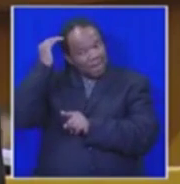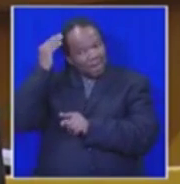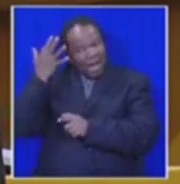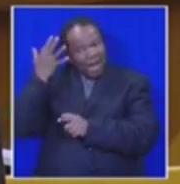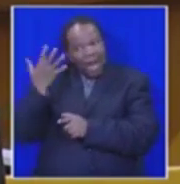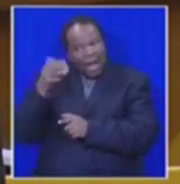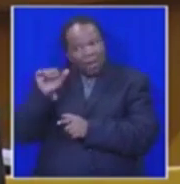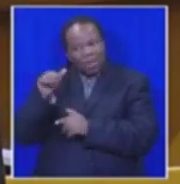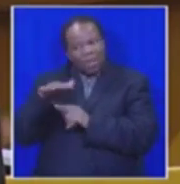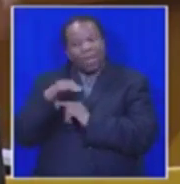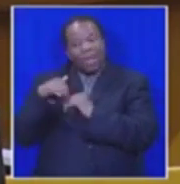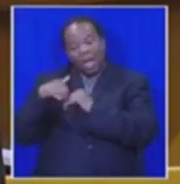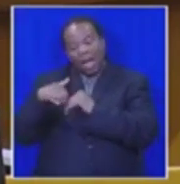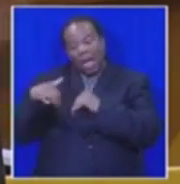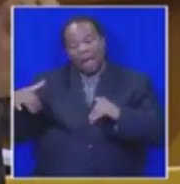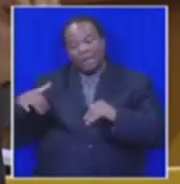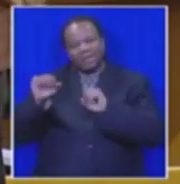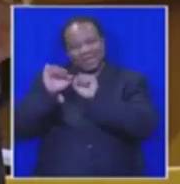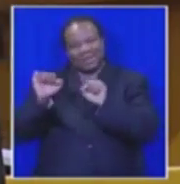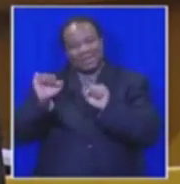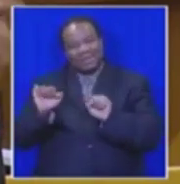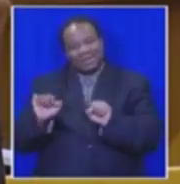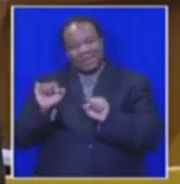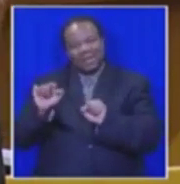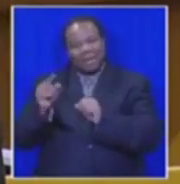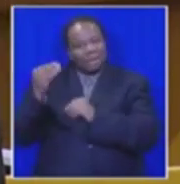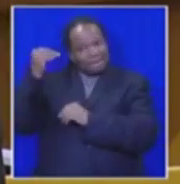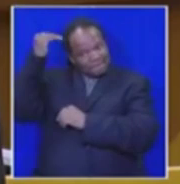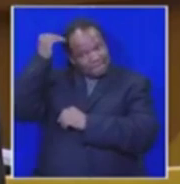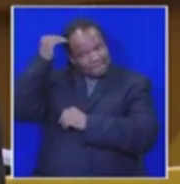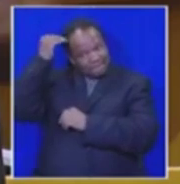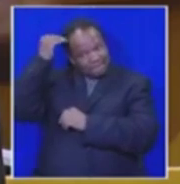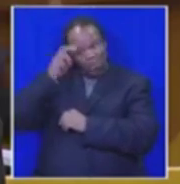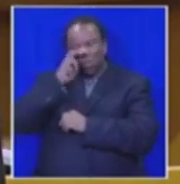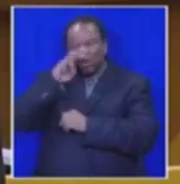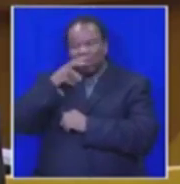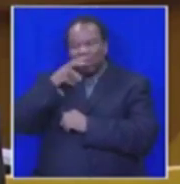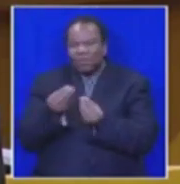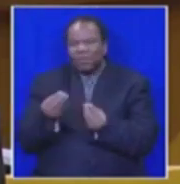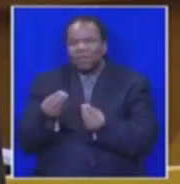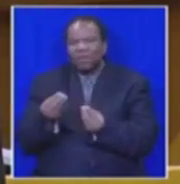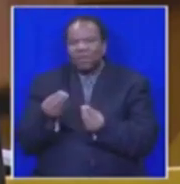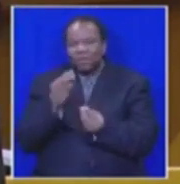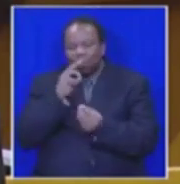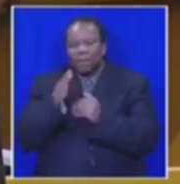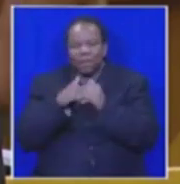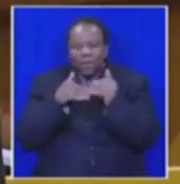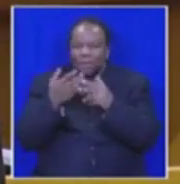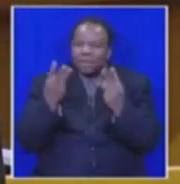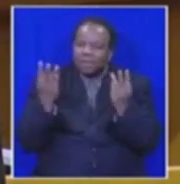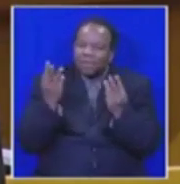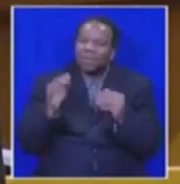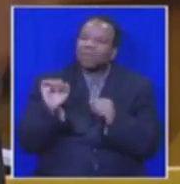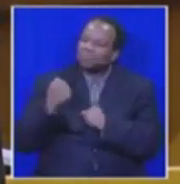of apartheid. We need to address that as we build our nation. So I agree with